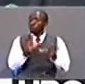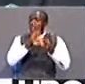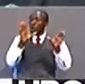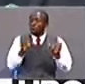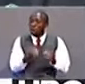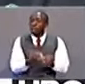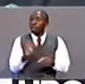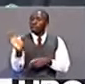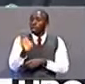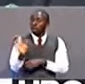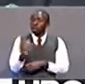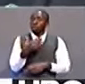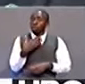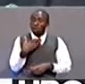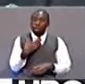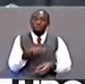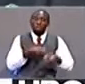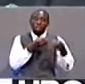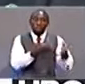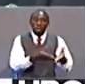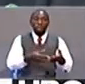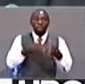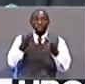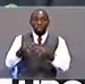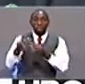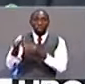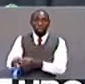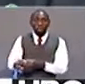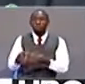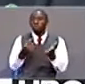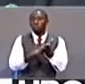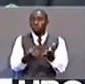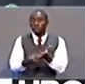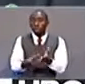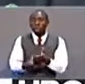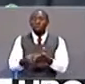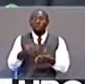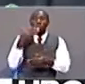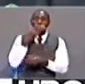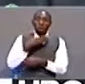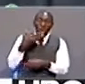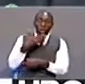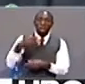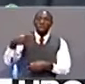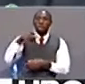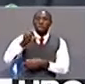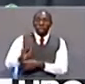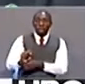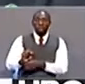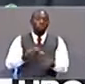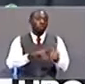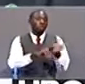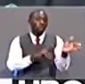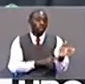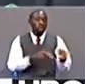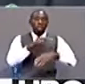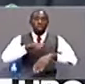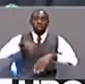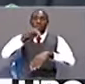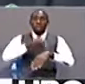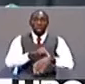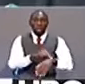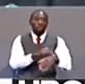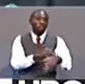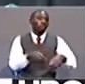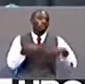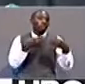like to supply goods and services in Uganda's oil and gas industry to register on the National Supplier